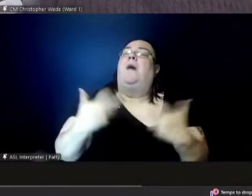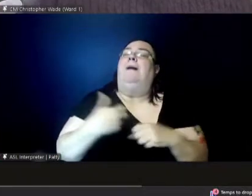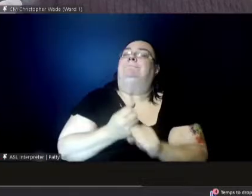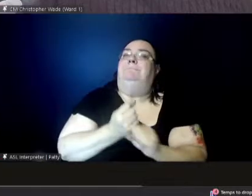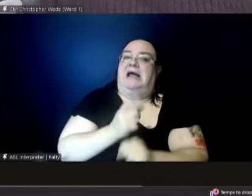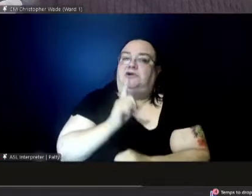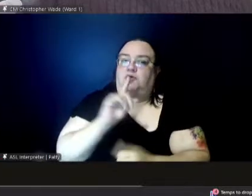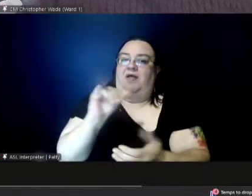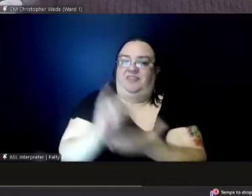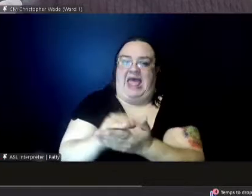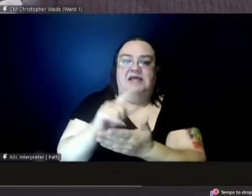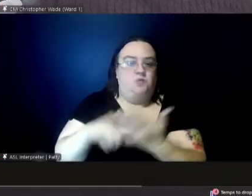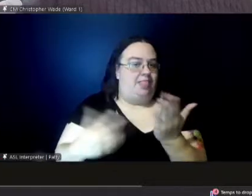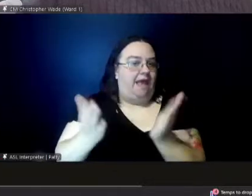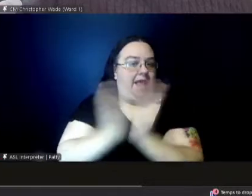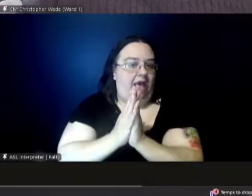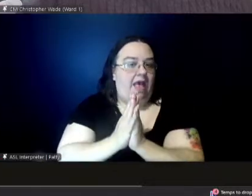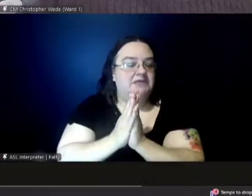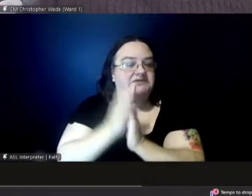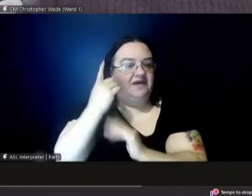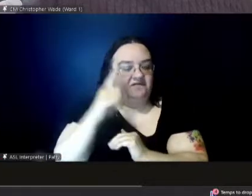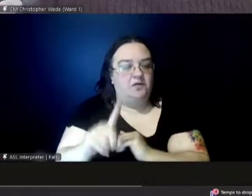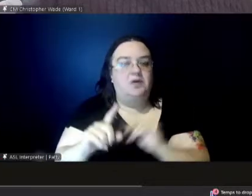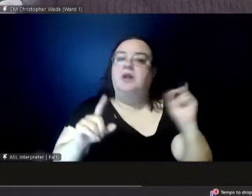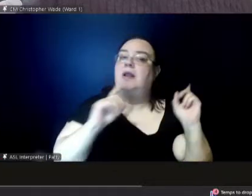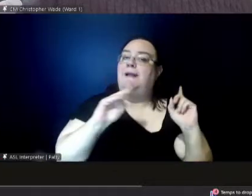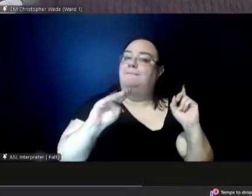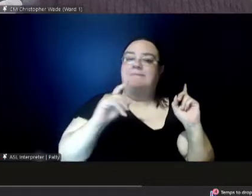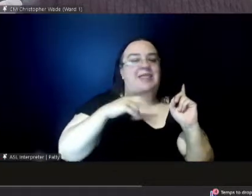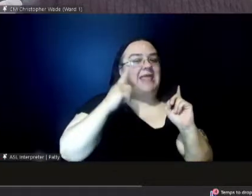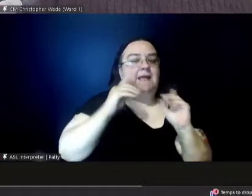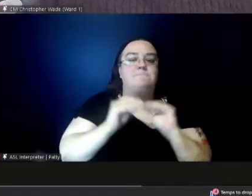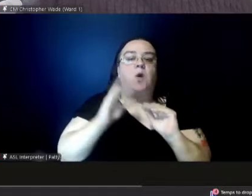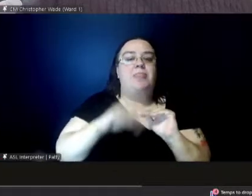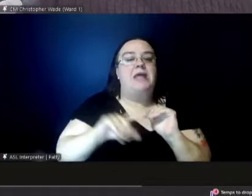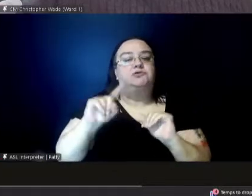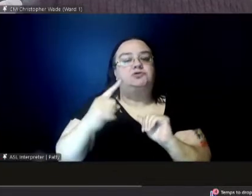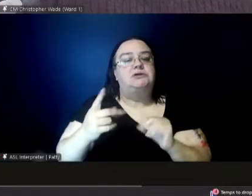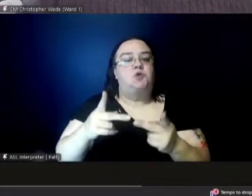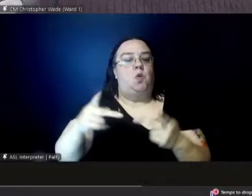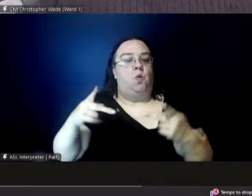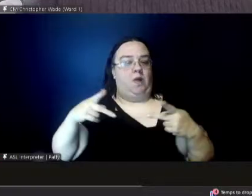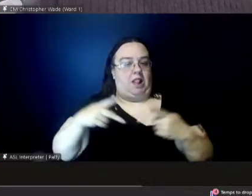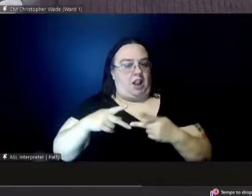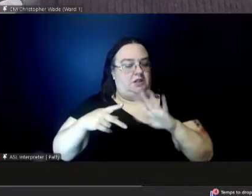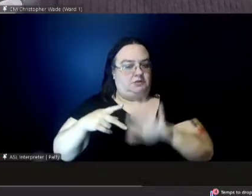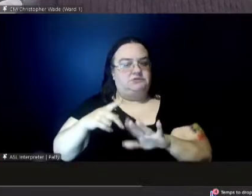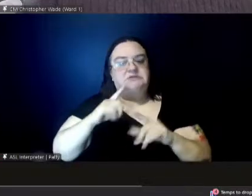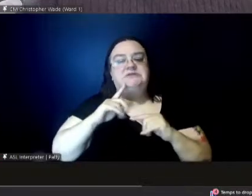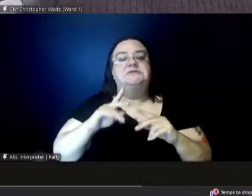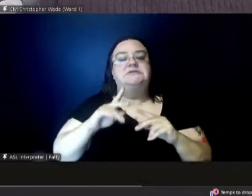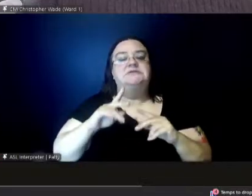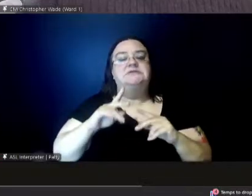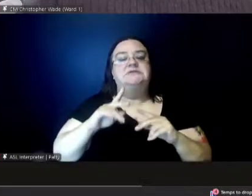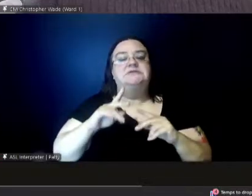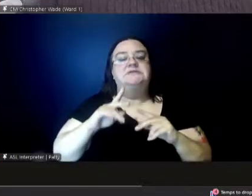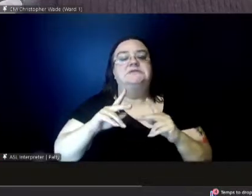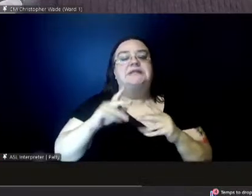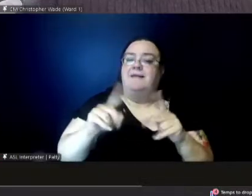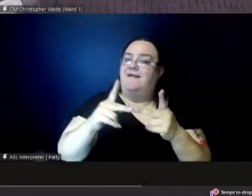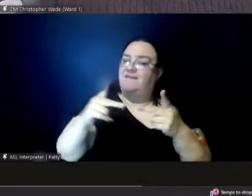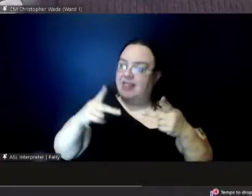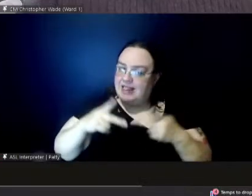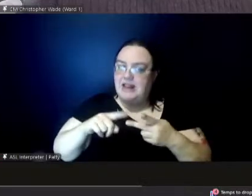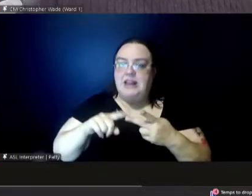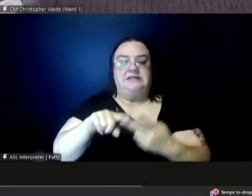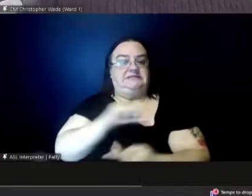because I mean, I think it's more than facilities, but yes, that's part of it. It's facilities, staff